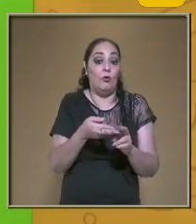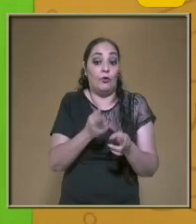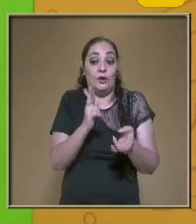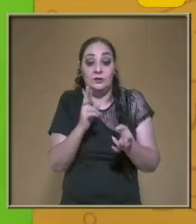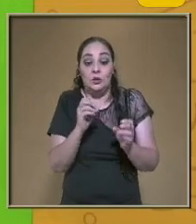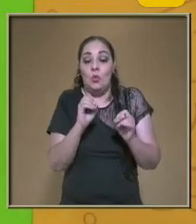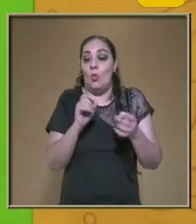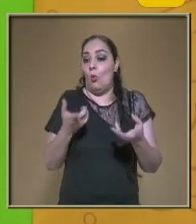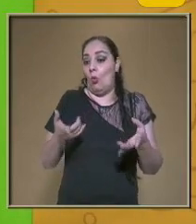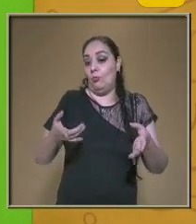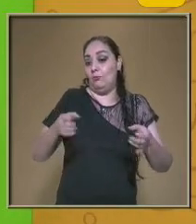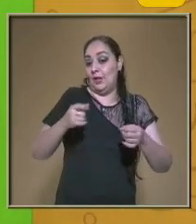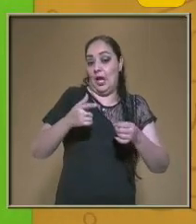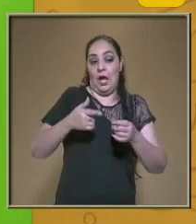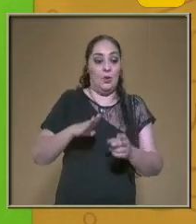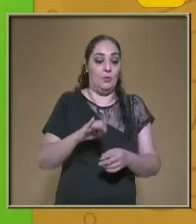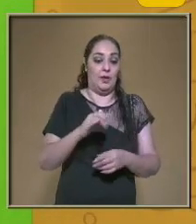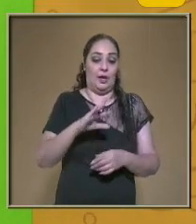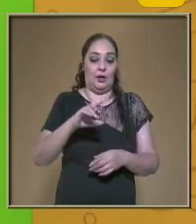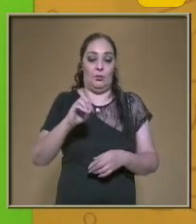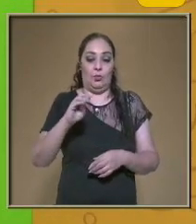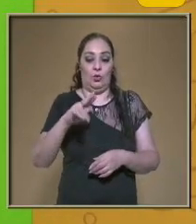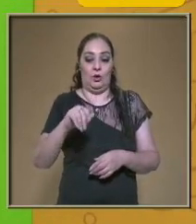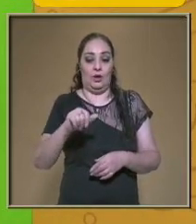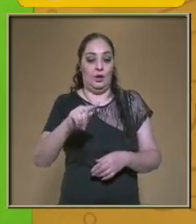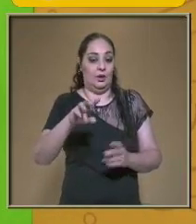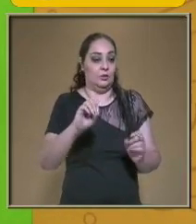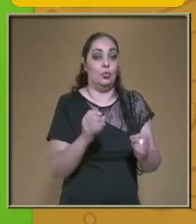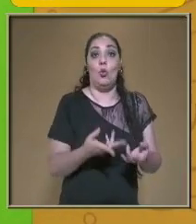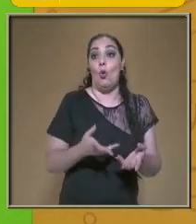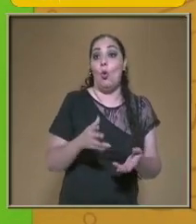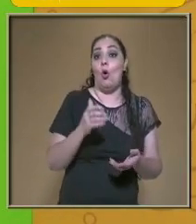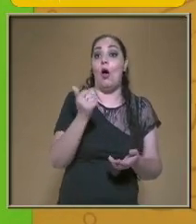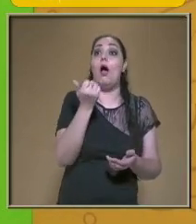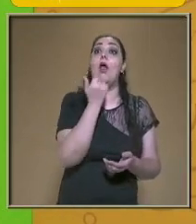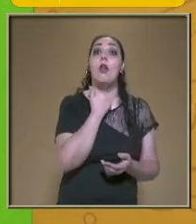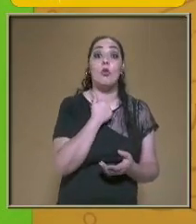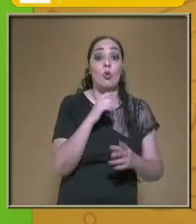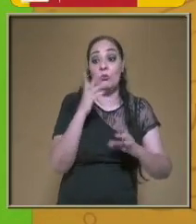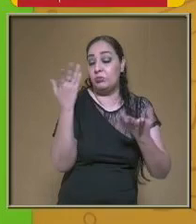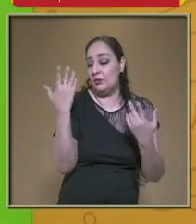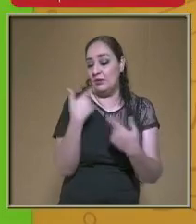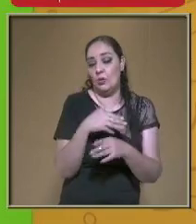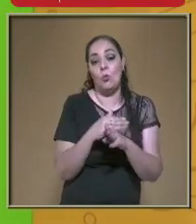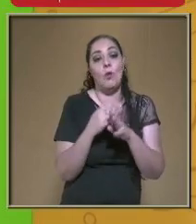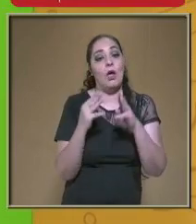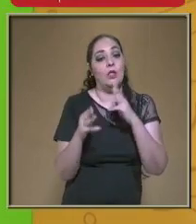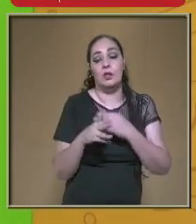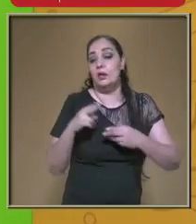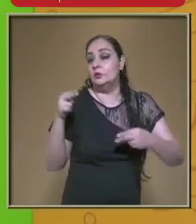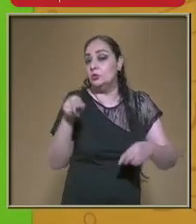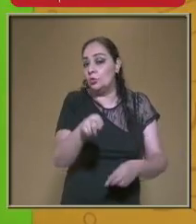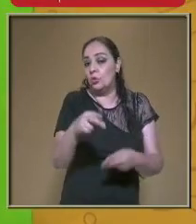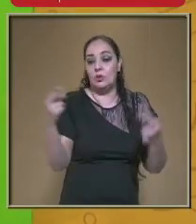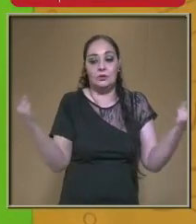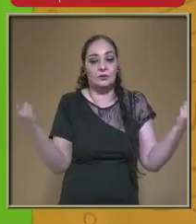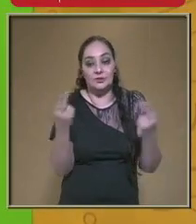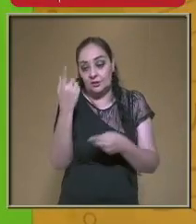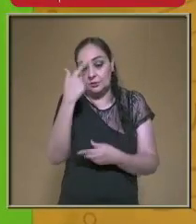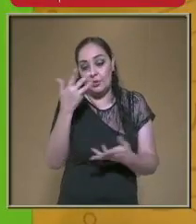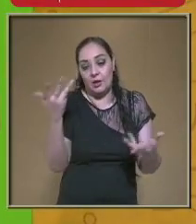baking soda, okay? If you need alcohol, okay? Just the materials you need to make the